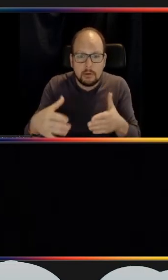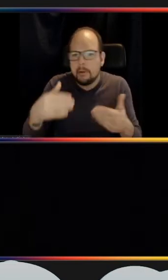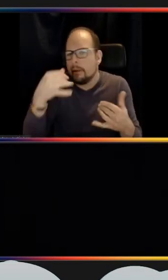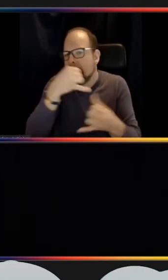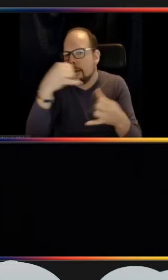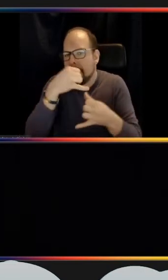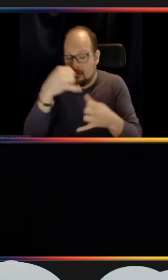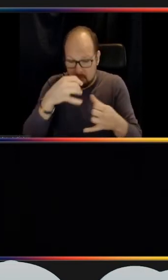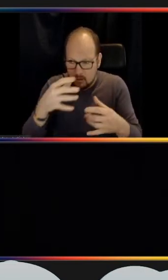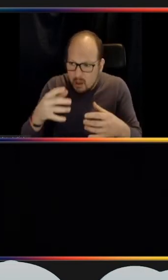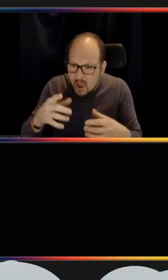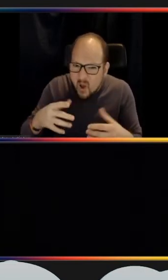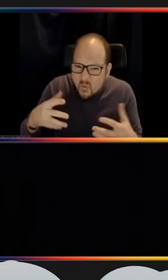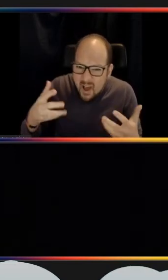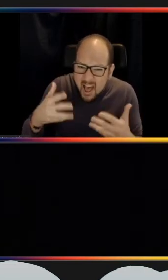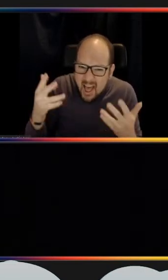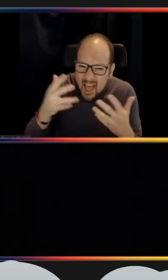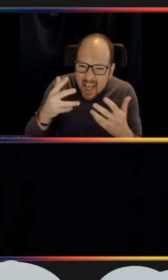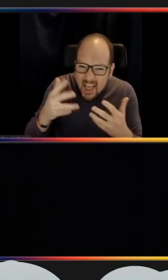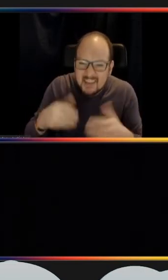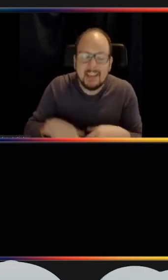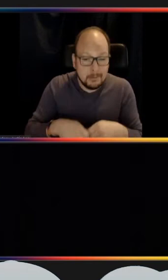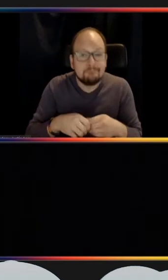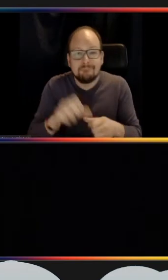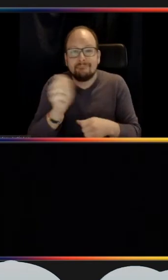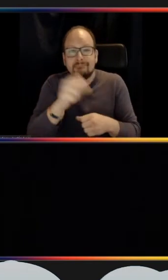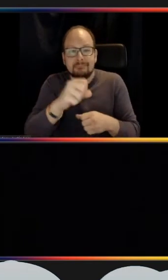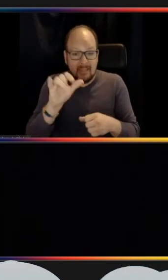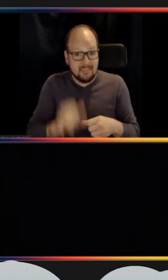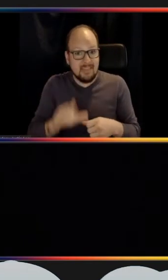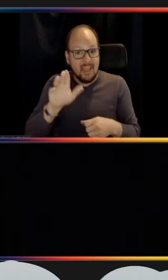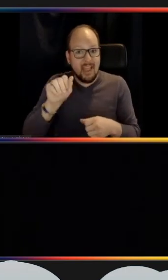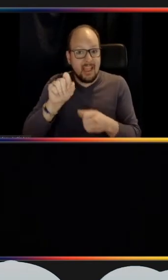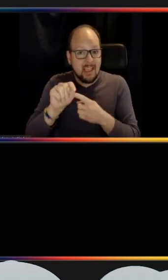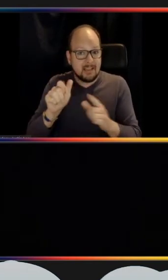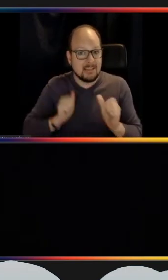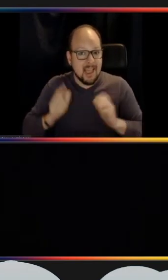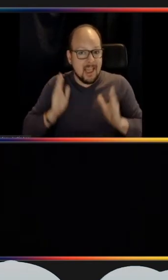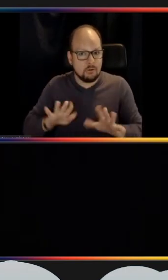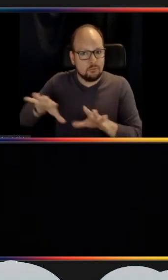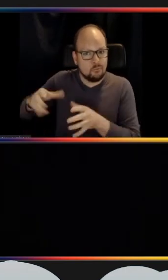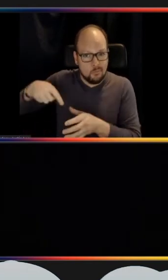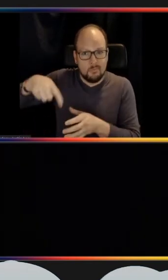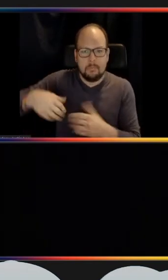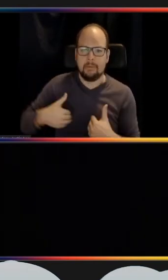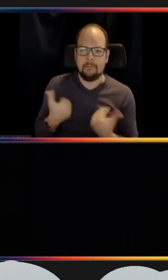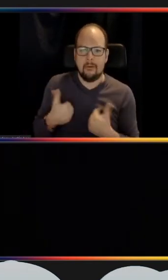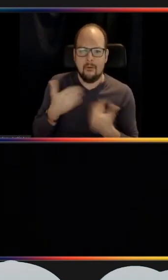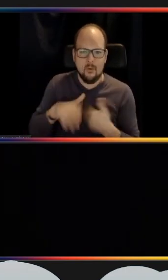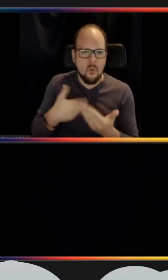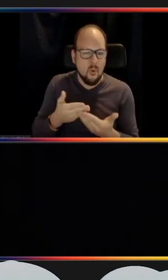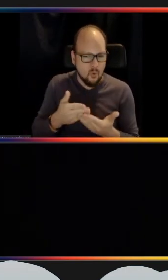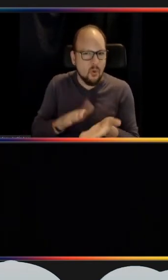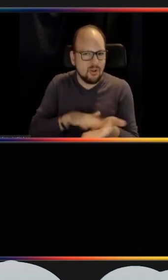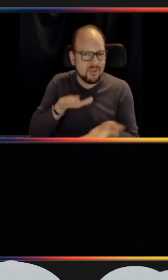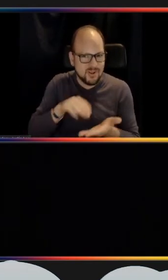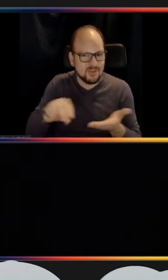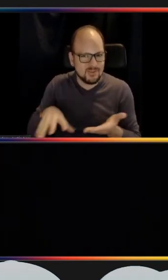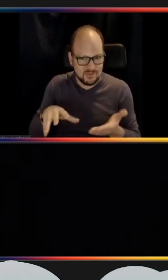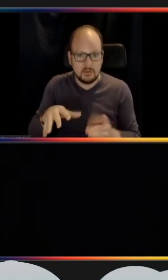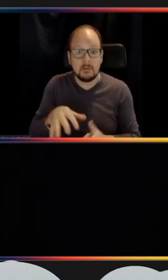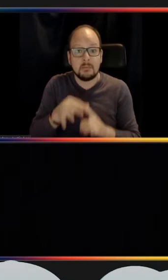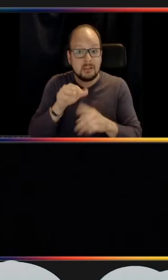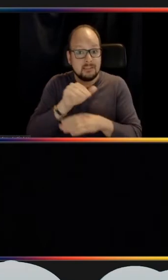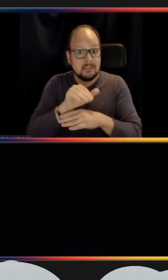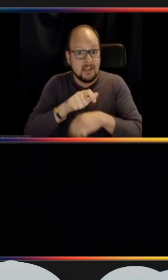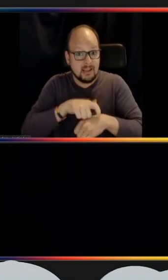insane. Insane. And it was all a young cast. It's a bunch of college students. So especially when we were doing night shoots, we